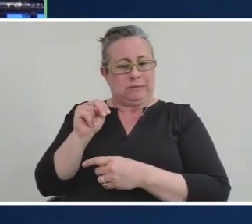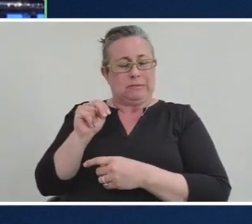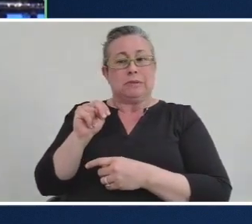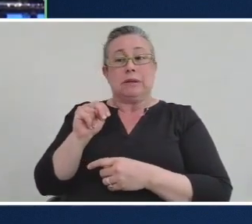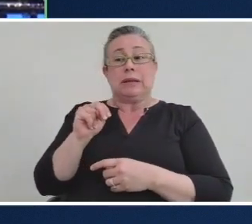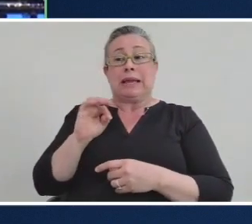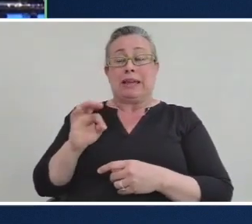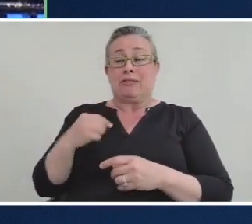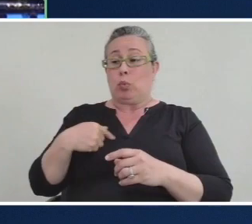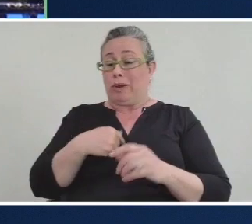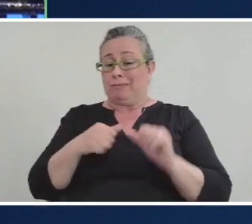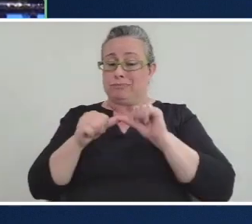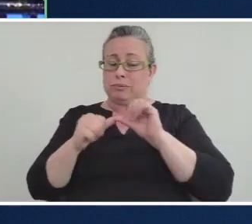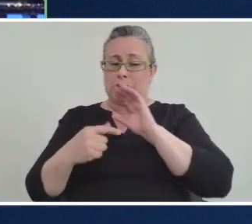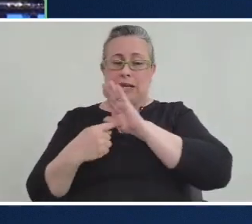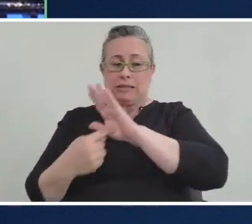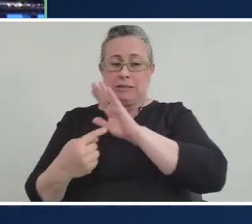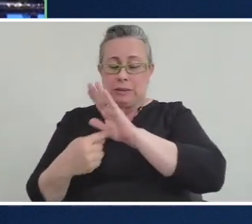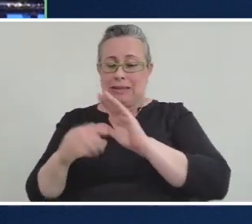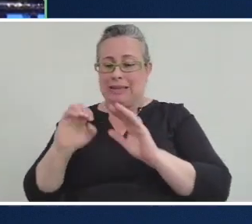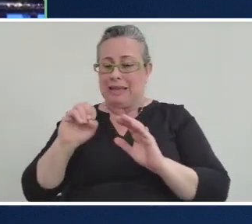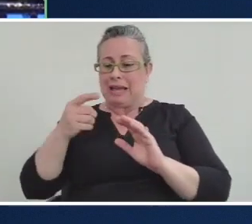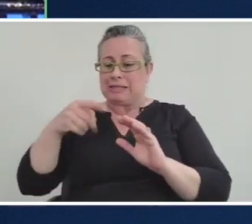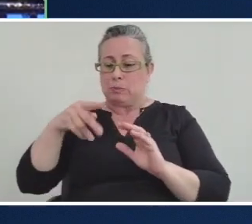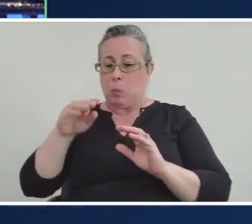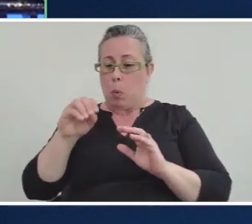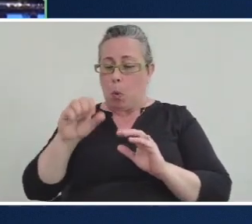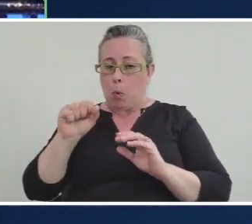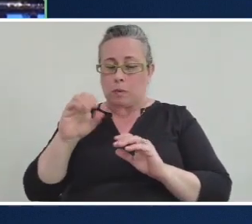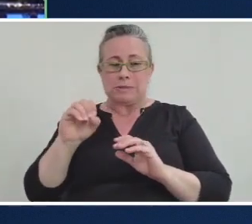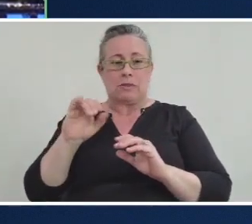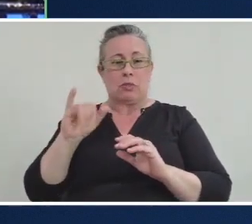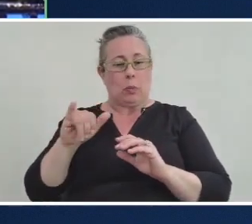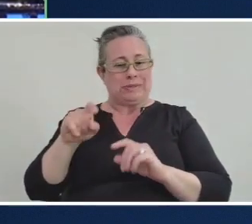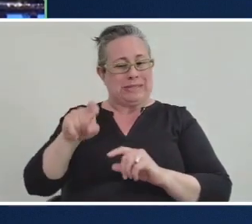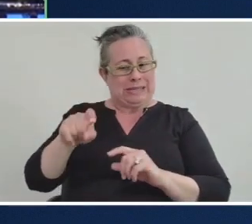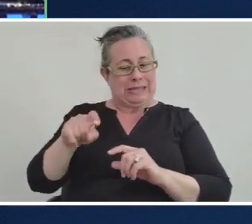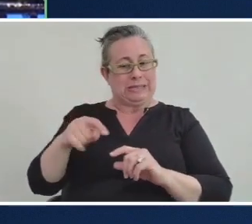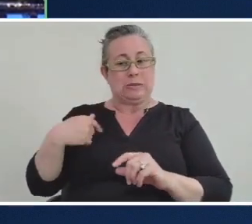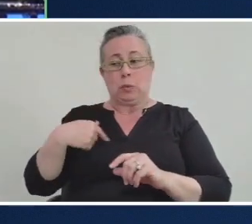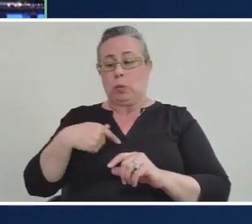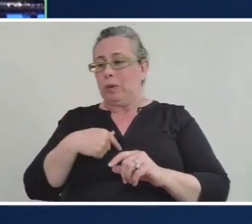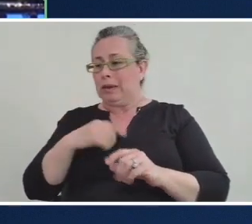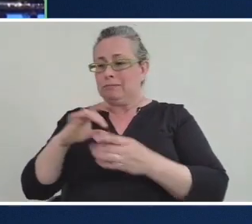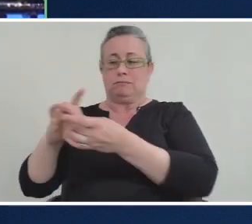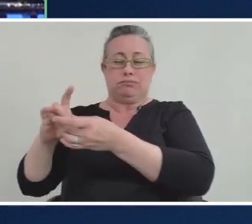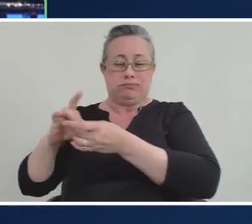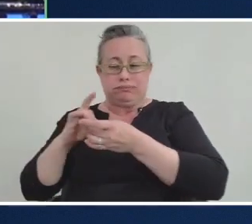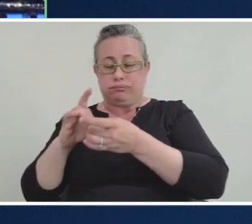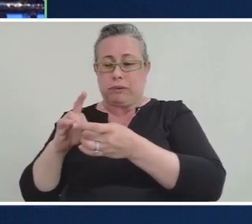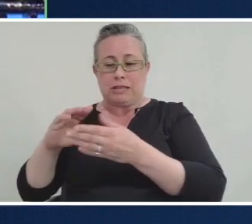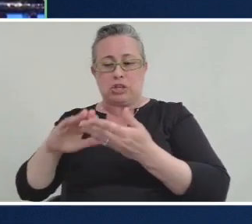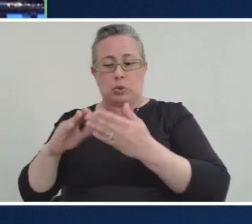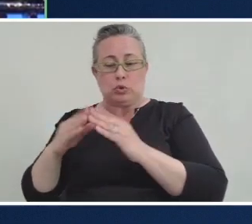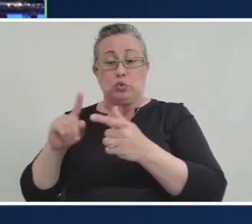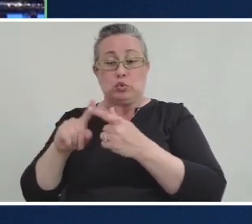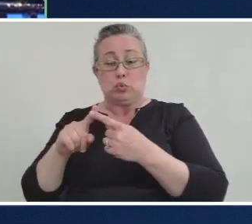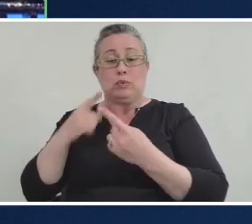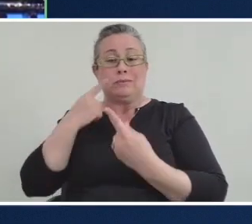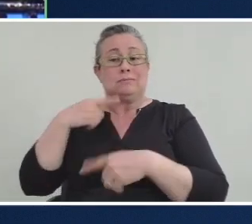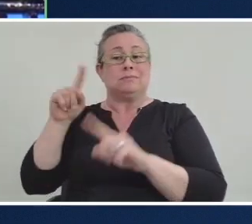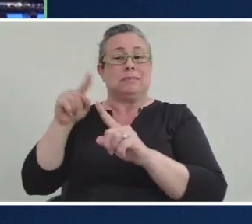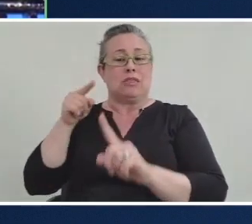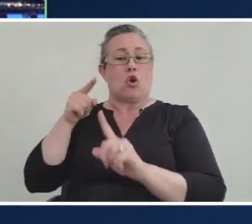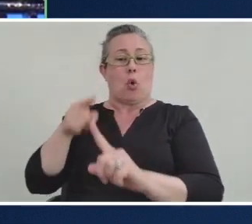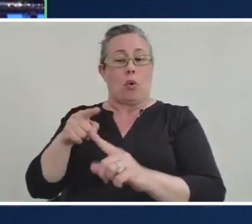and also solutions for us all together as a human community to achieve those goals. So if the defenders